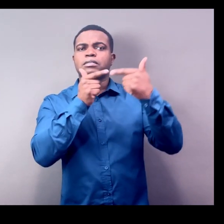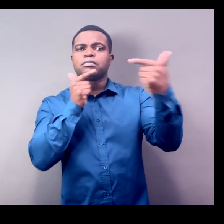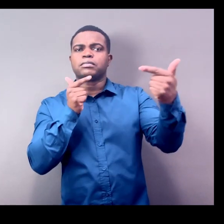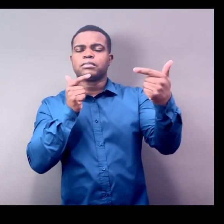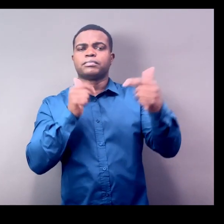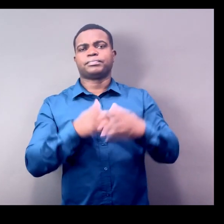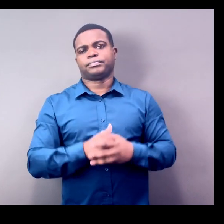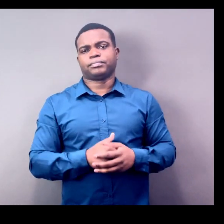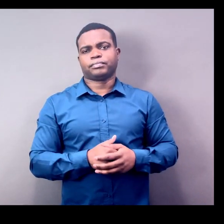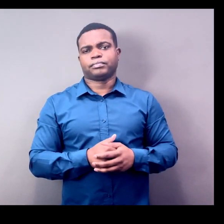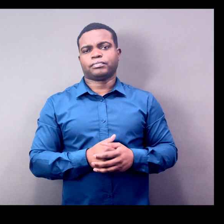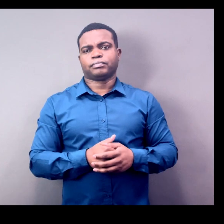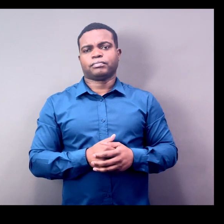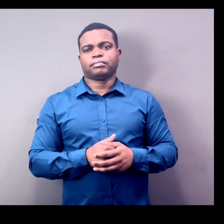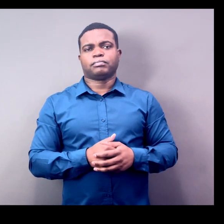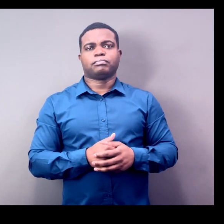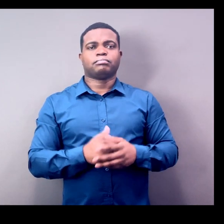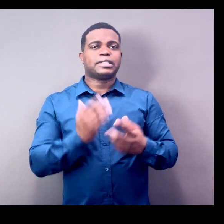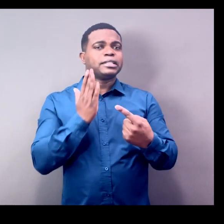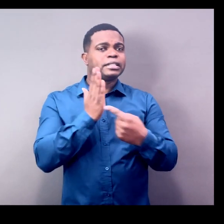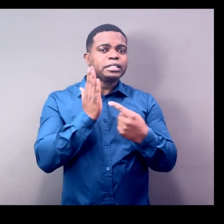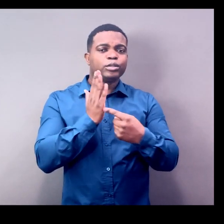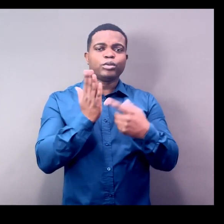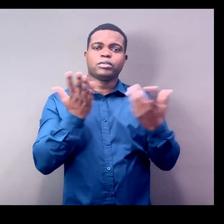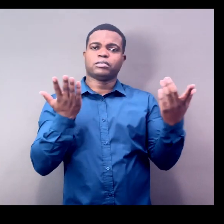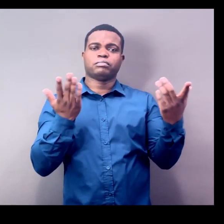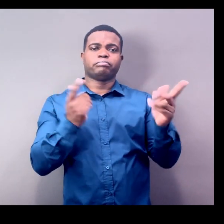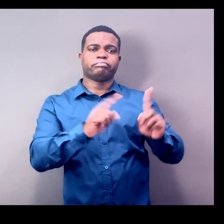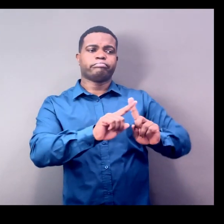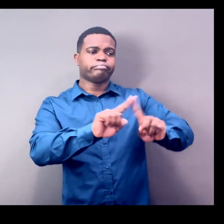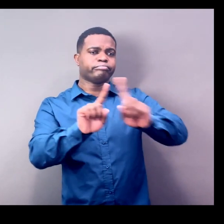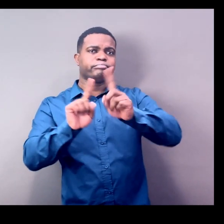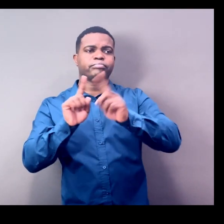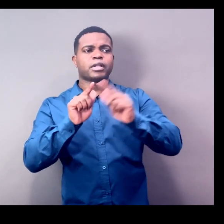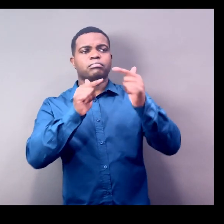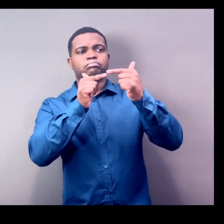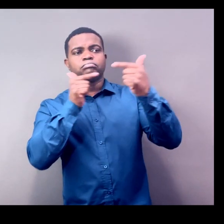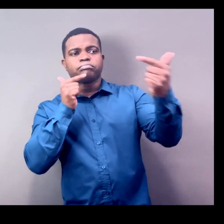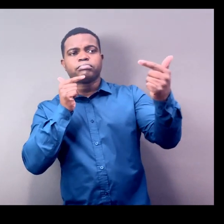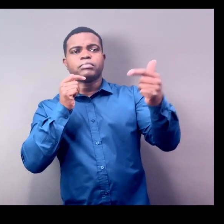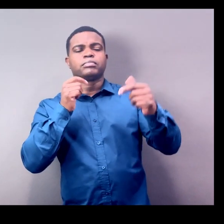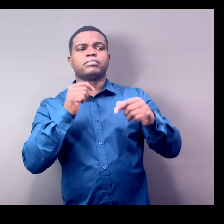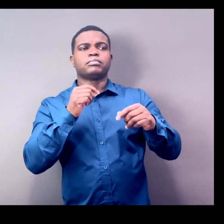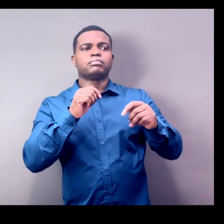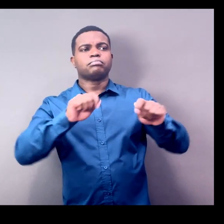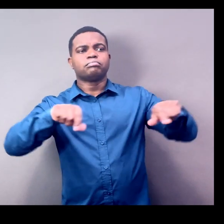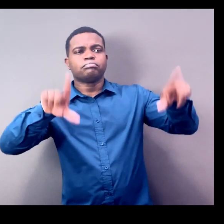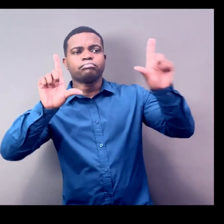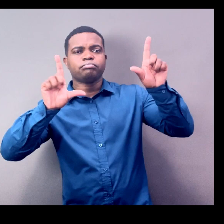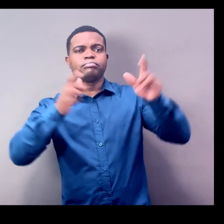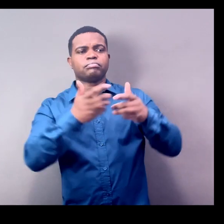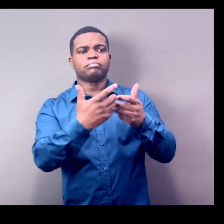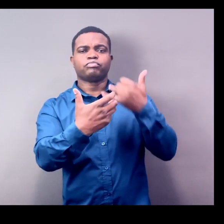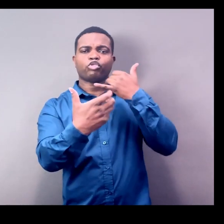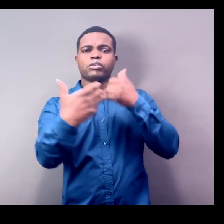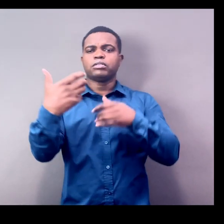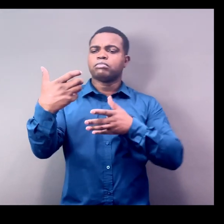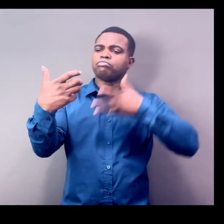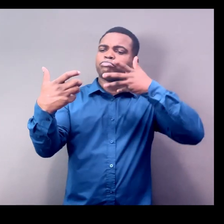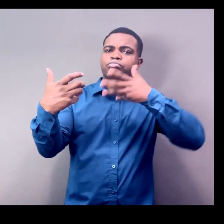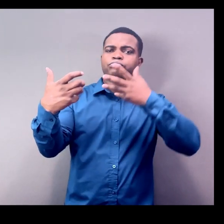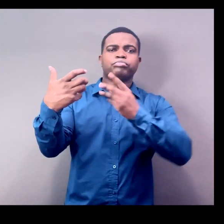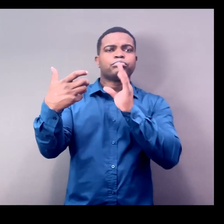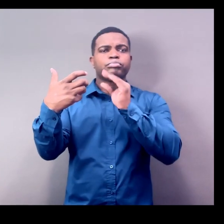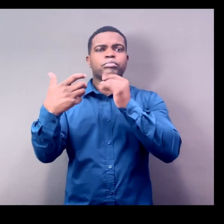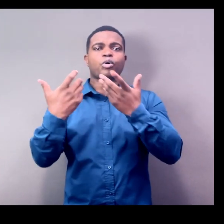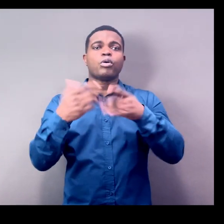by it can be used through technology. So it can be achieved through technology. We have the social media, we have